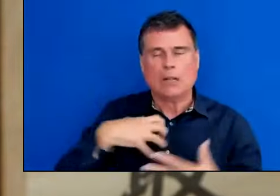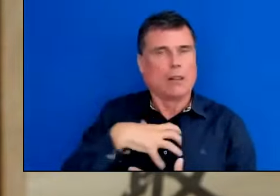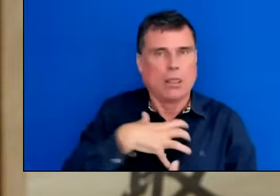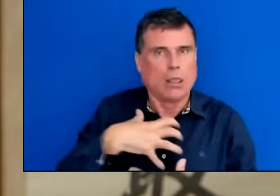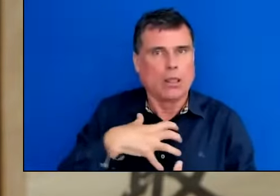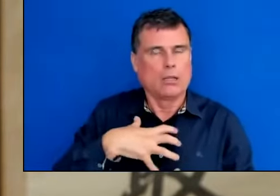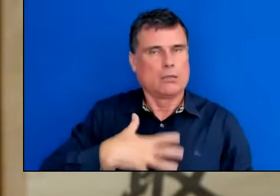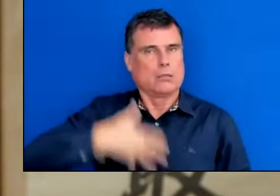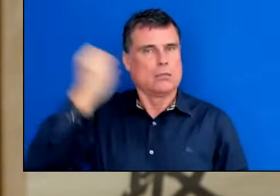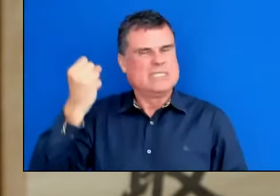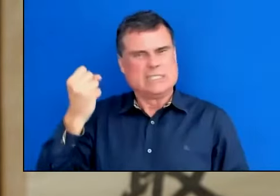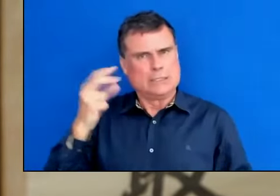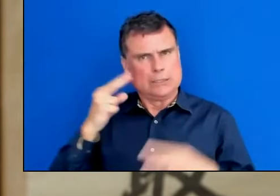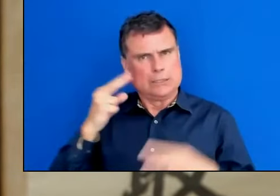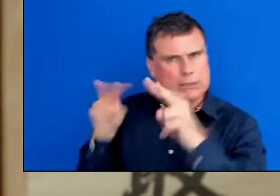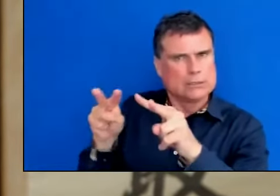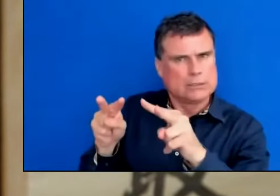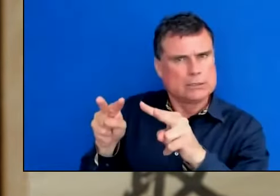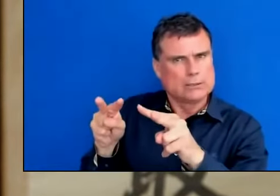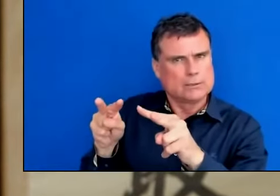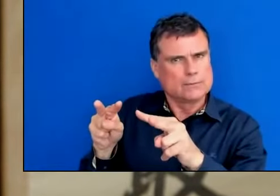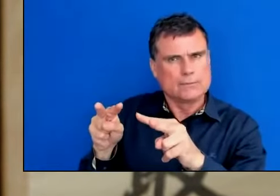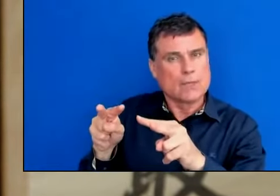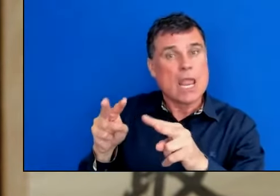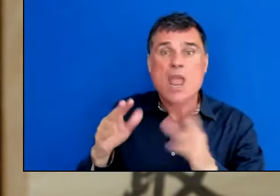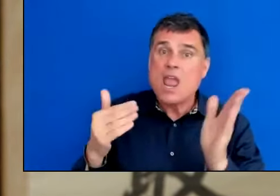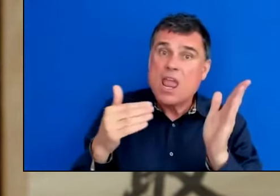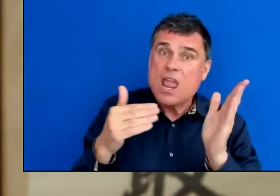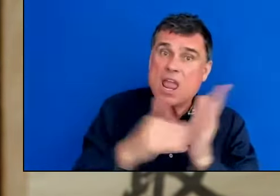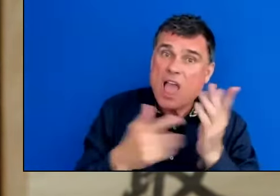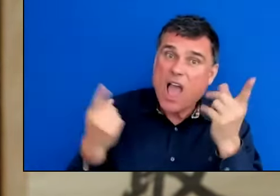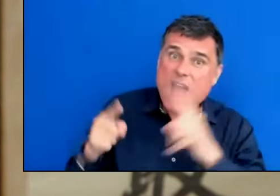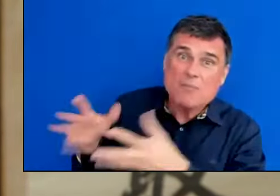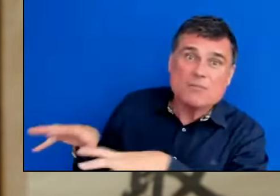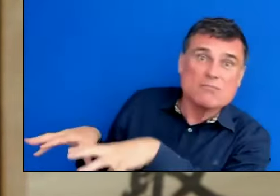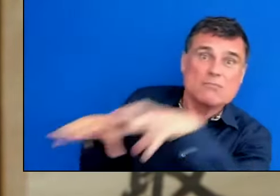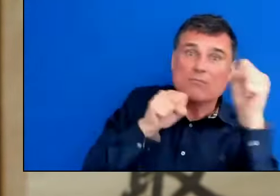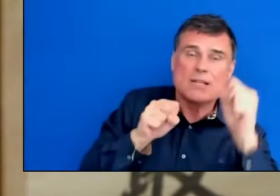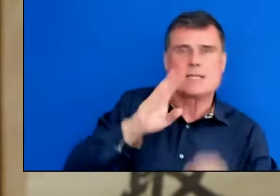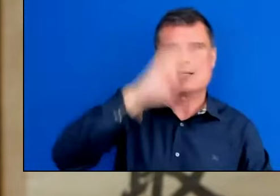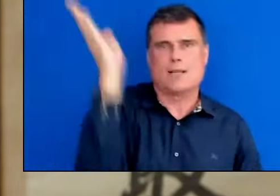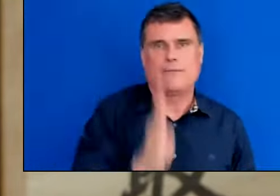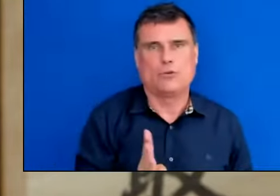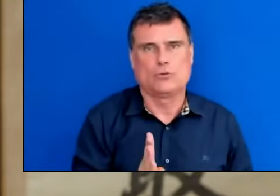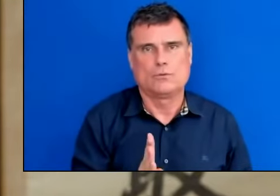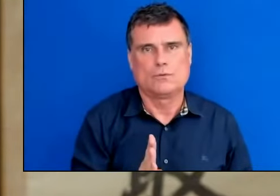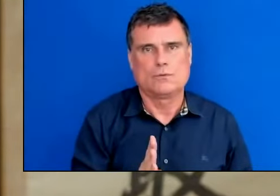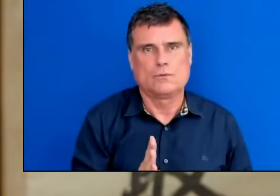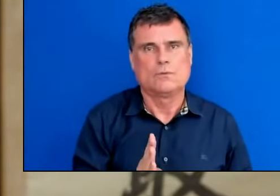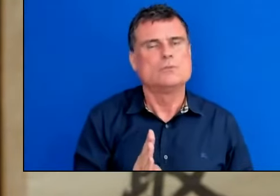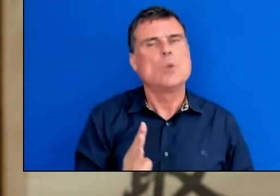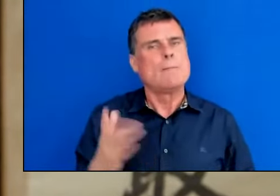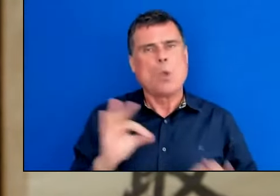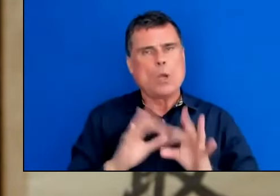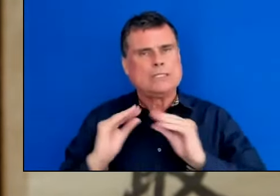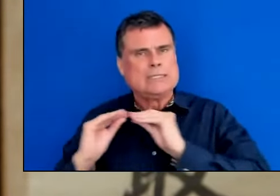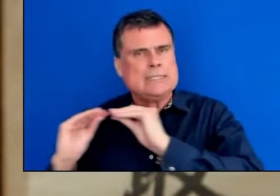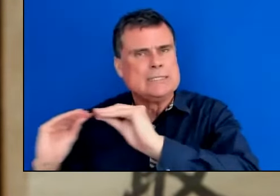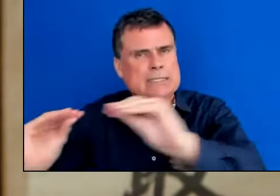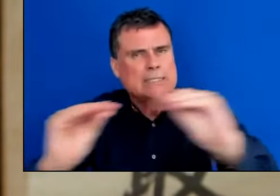repeated. This means, of course, public education. And we thank Masako